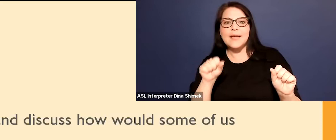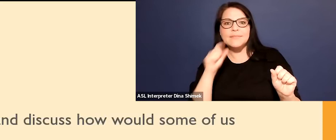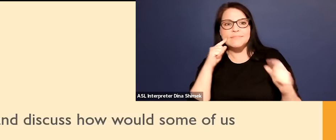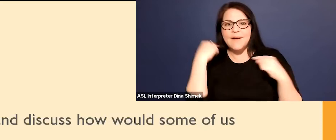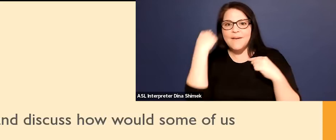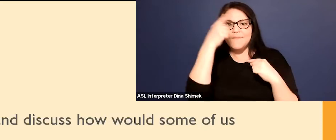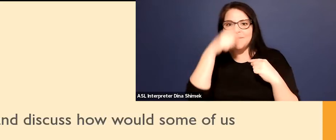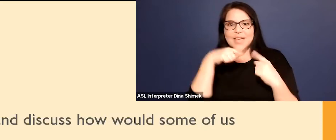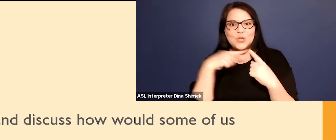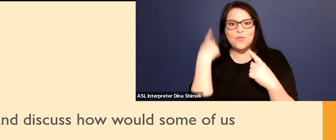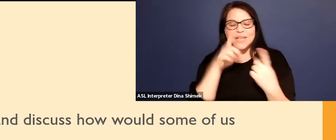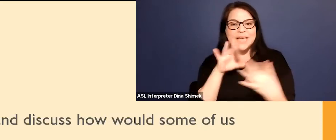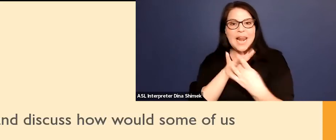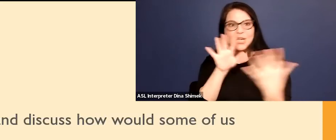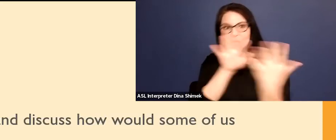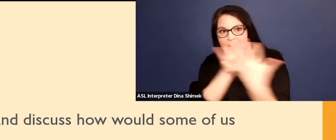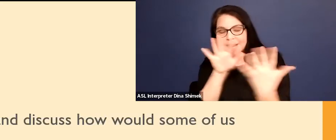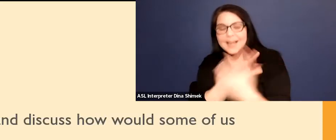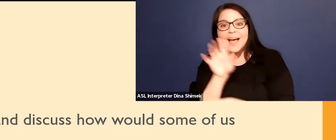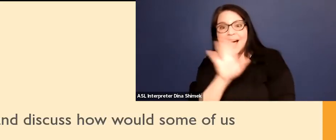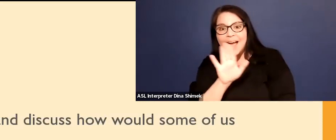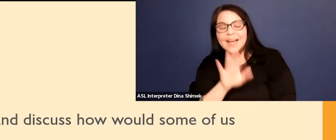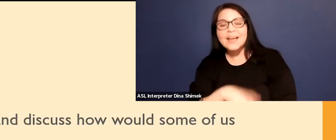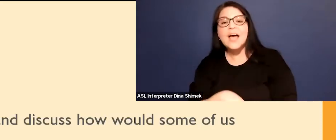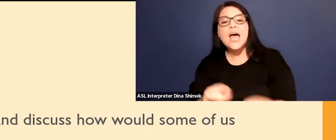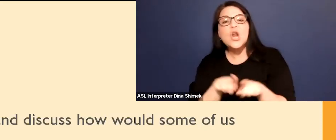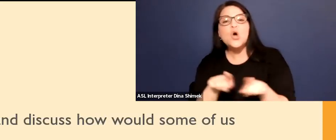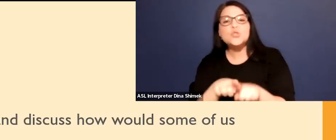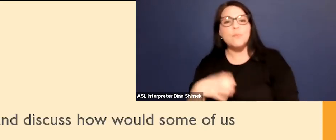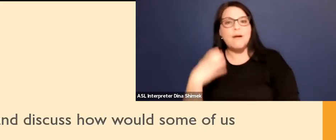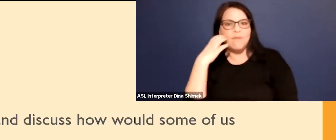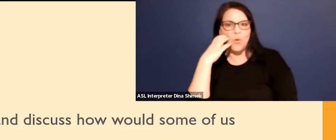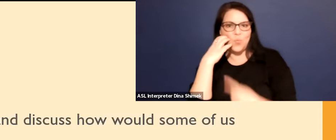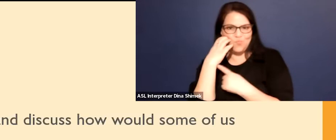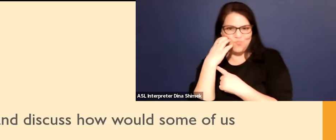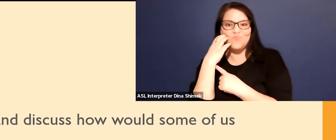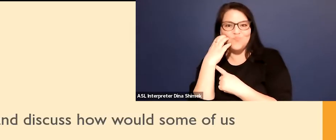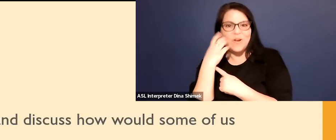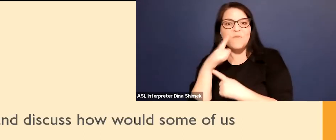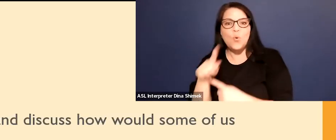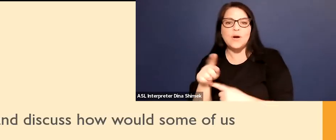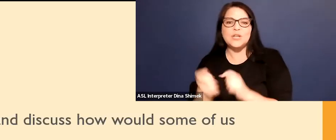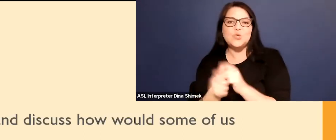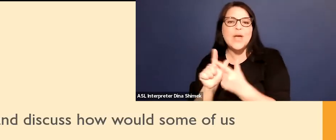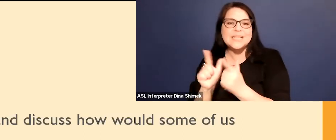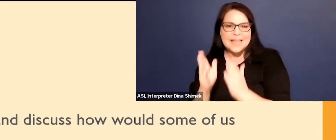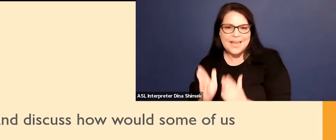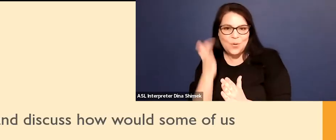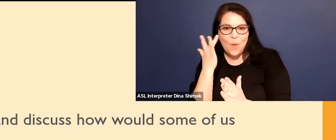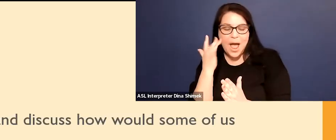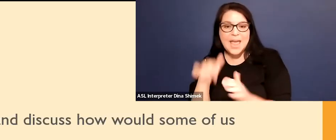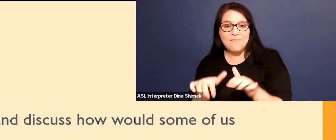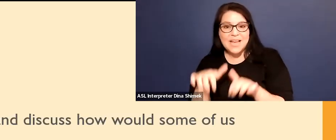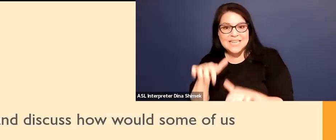face-to-face connection. And I would also use my phone for the translator, because when I type